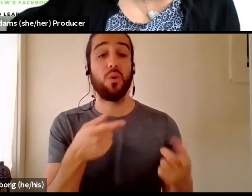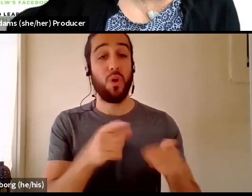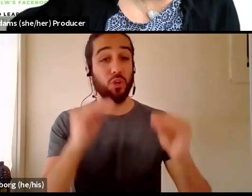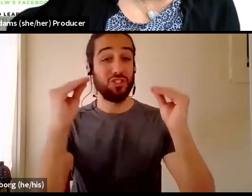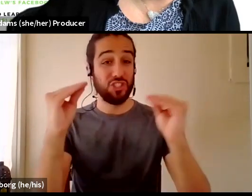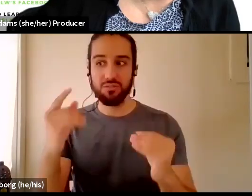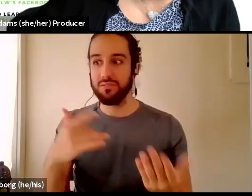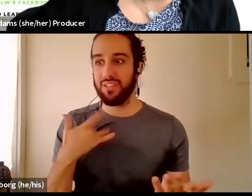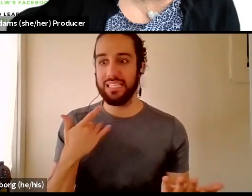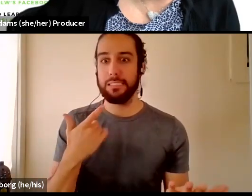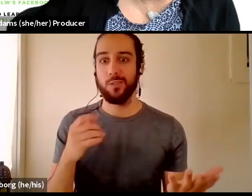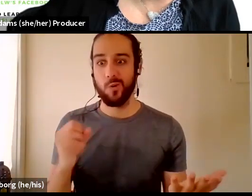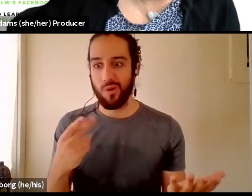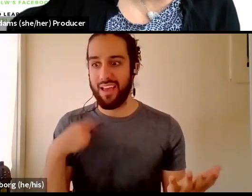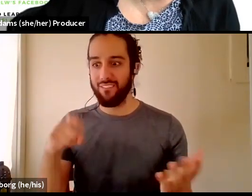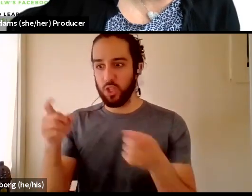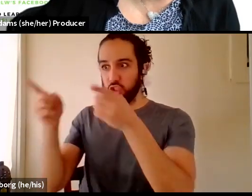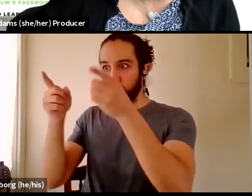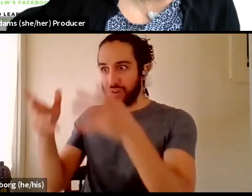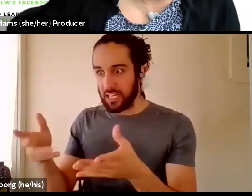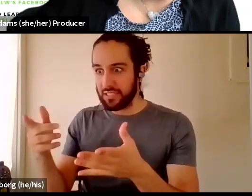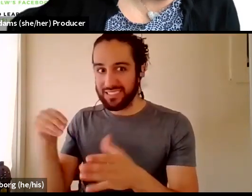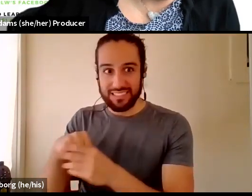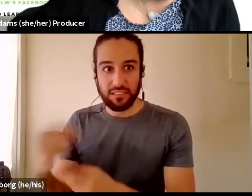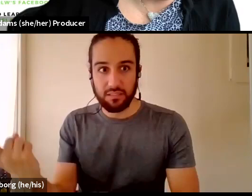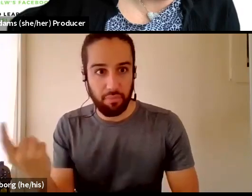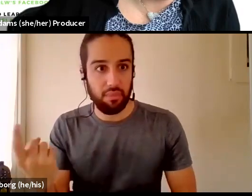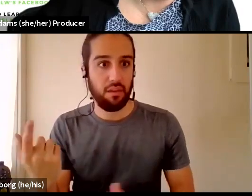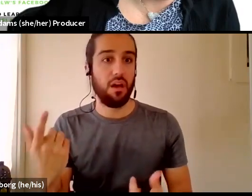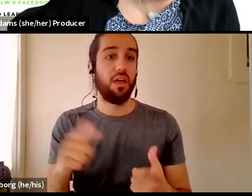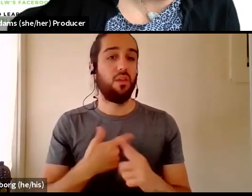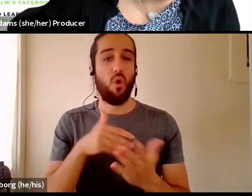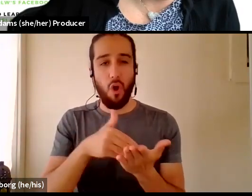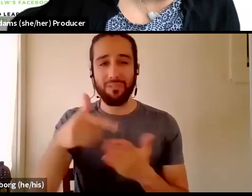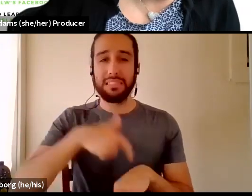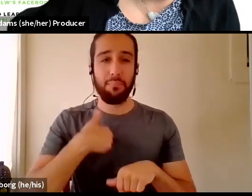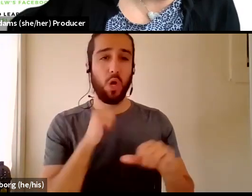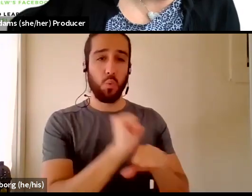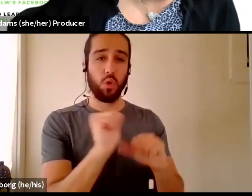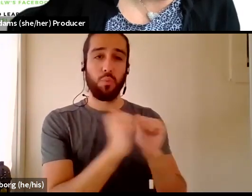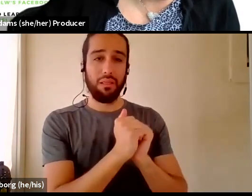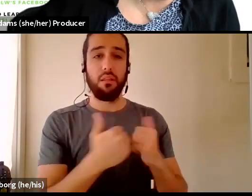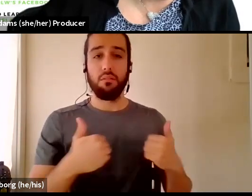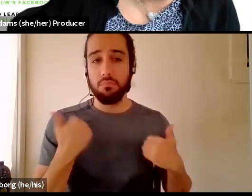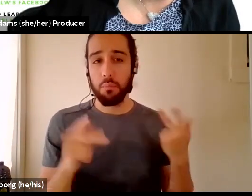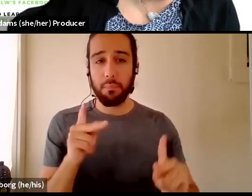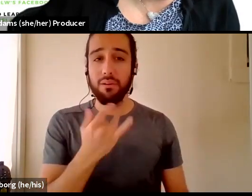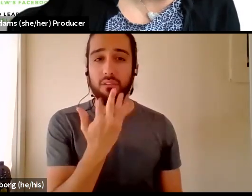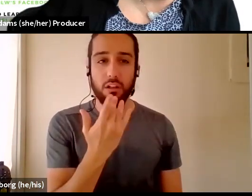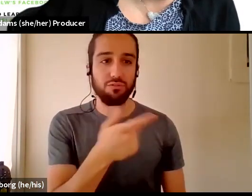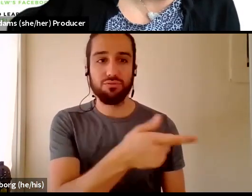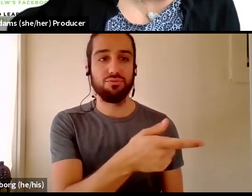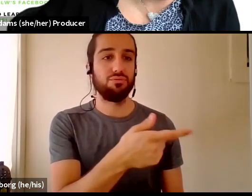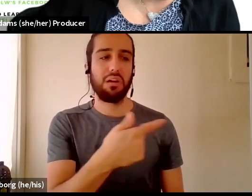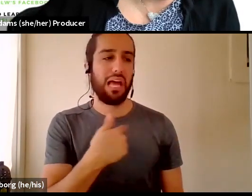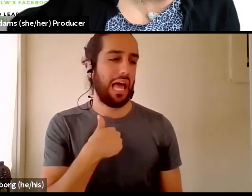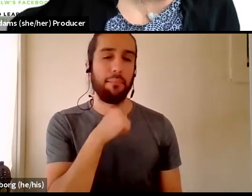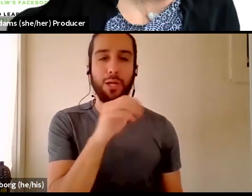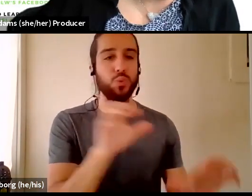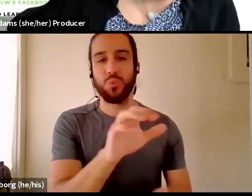then oftentimes it was like, I was working with, you know, young people of color, it was like, okay, I'm not gonna do the Disney fair, so let's